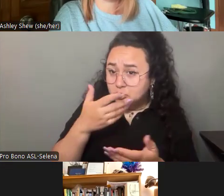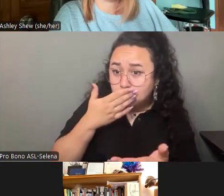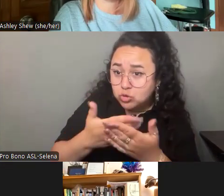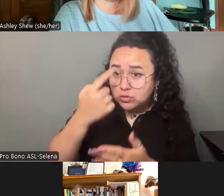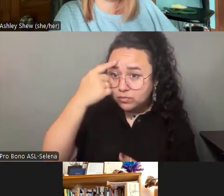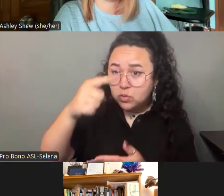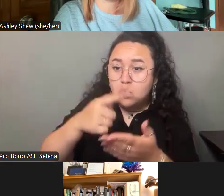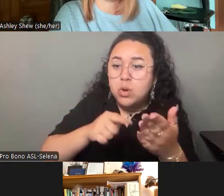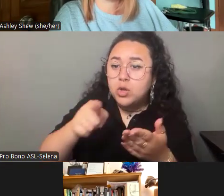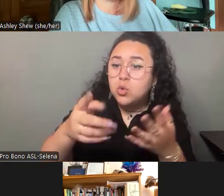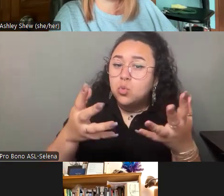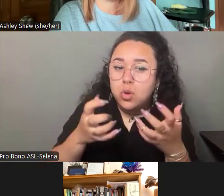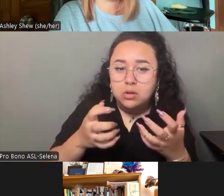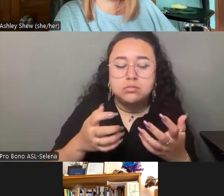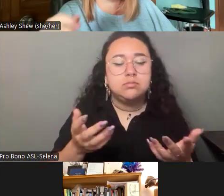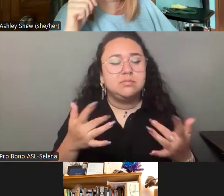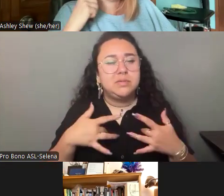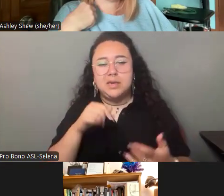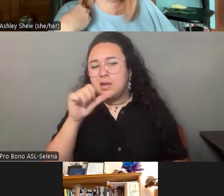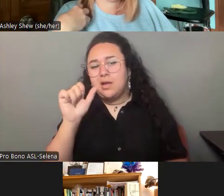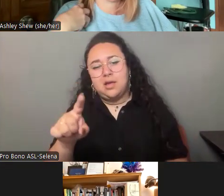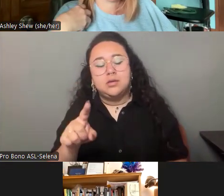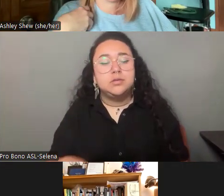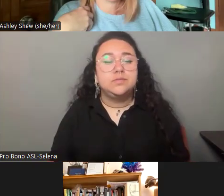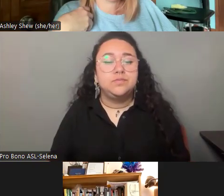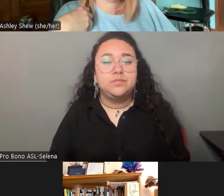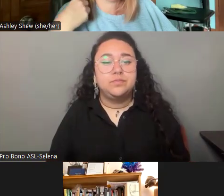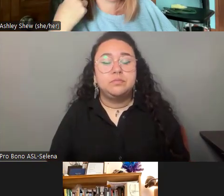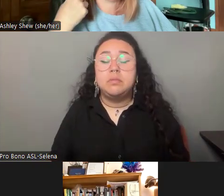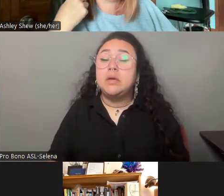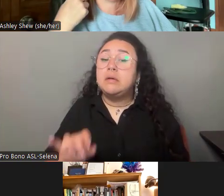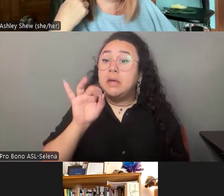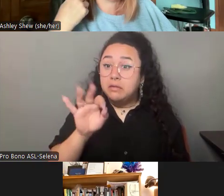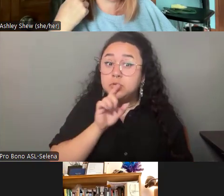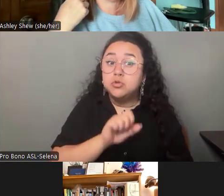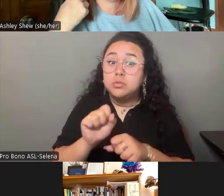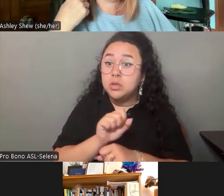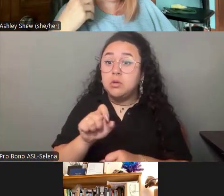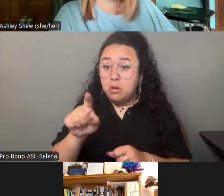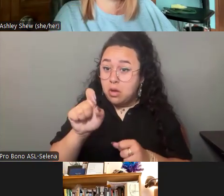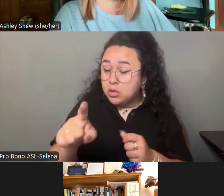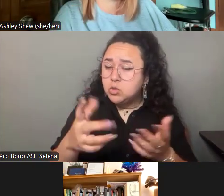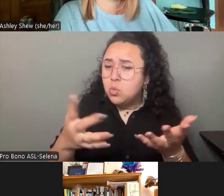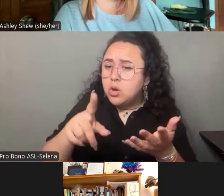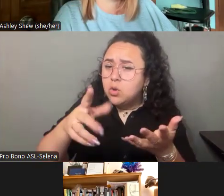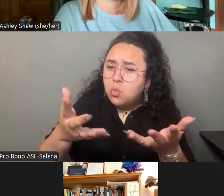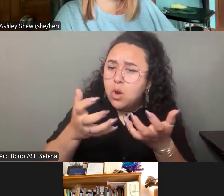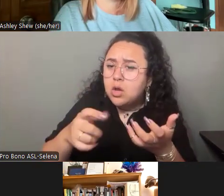you want? And even then, that kind of asking, when it does happens as something of an afterthought.